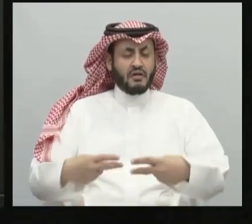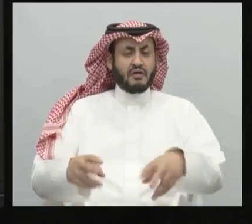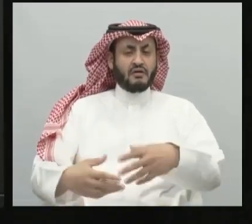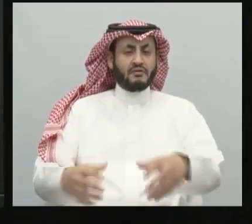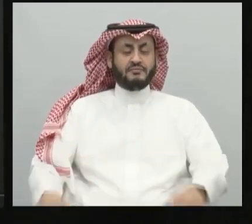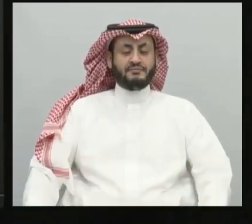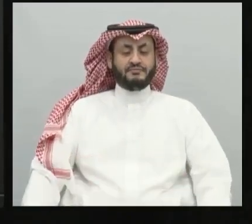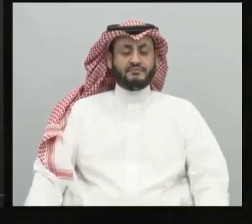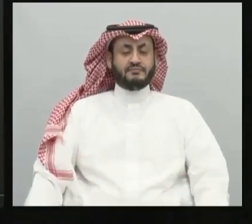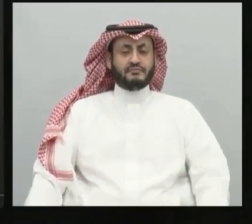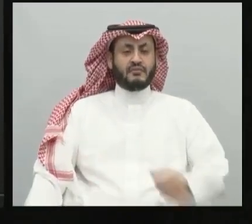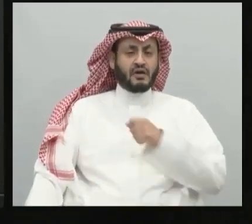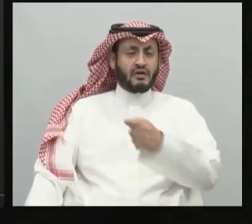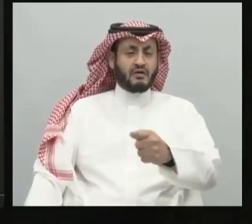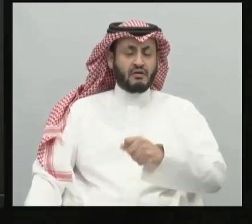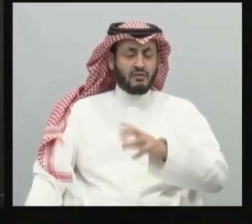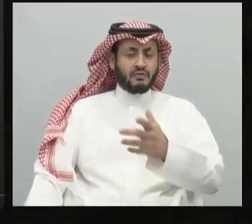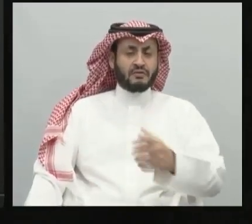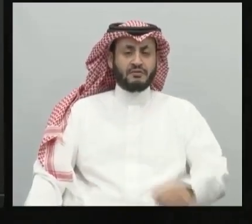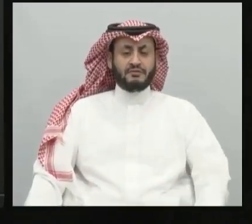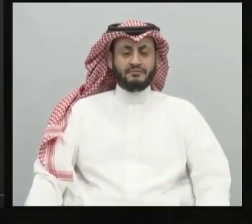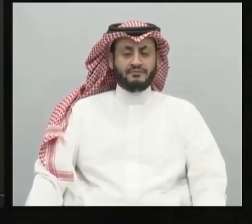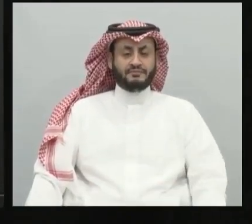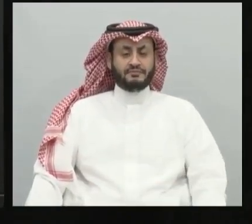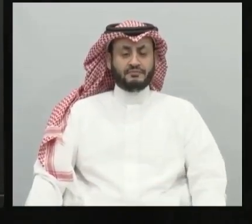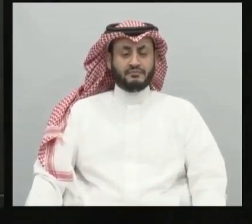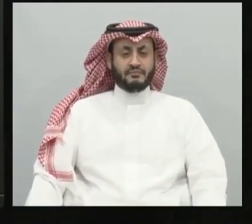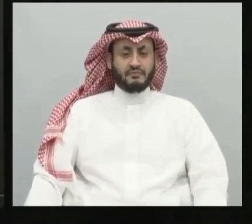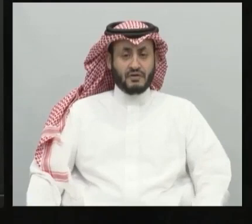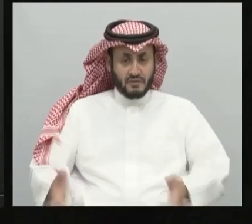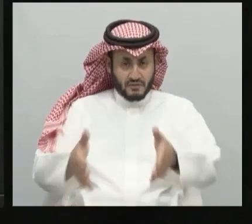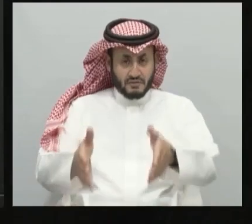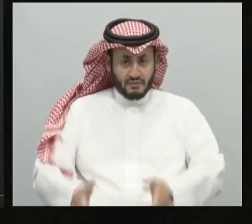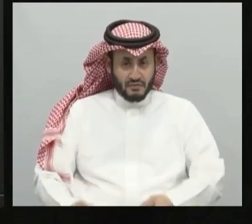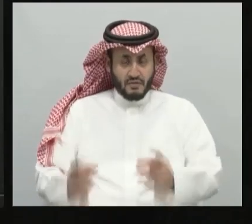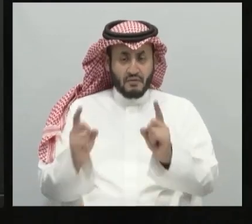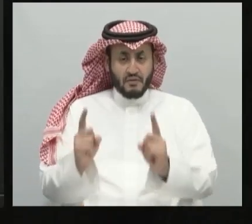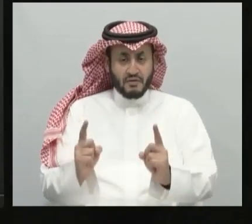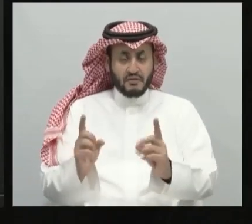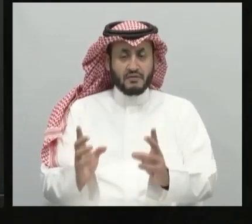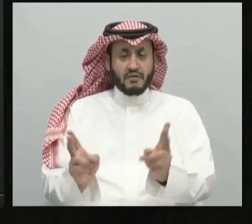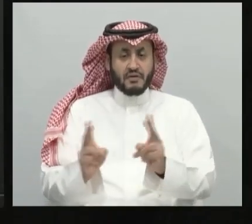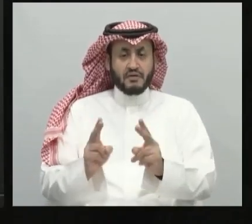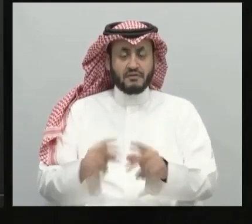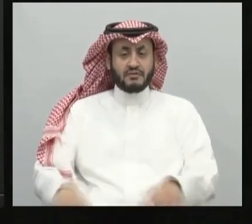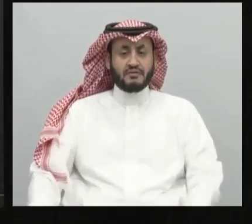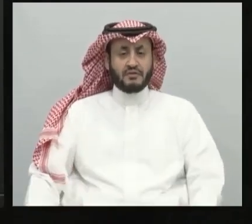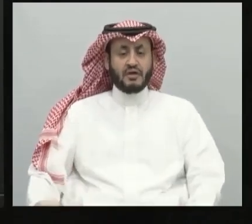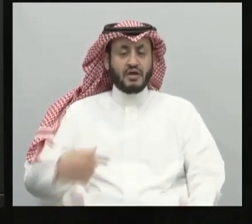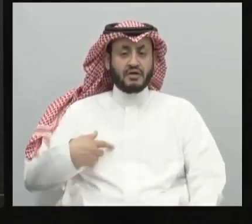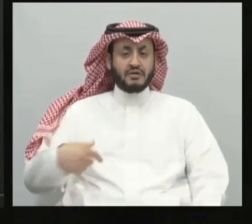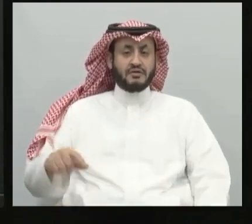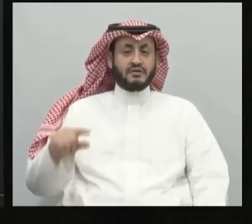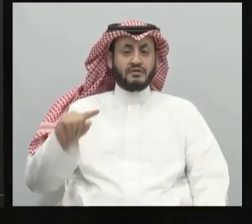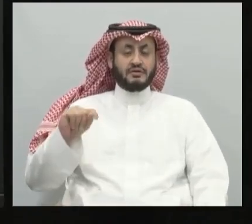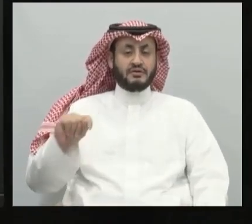What do you think the conversation is going to be about? They're standing in the street. It's called Times Square.